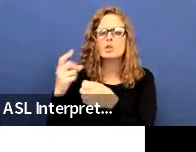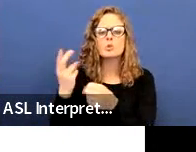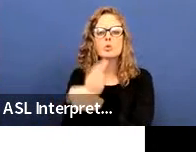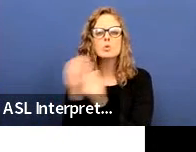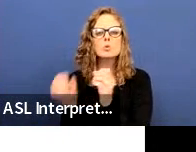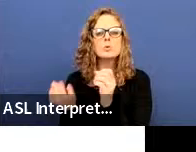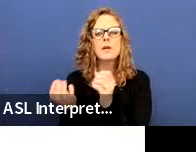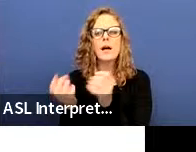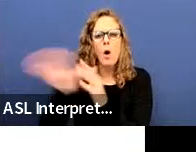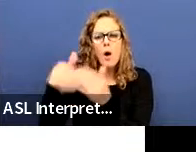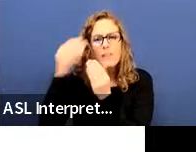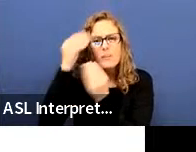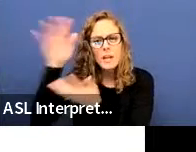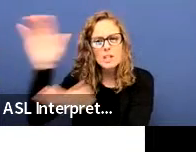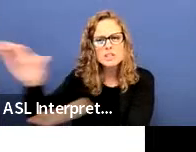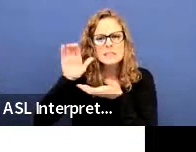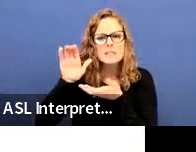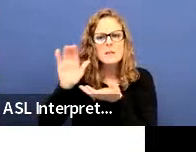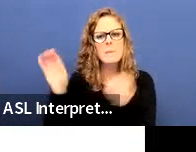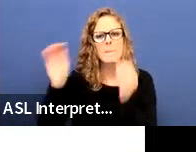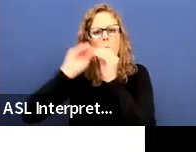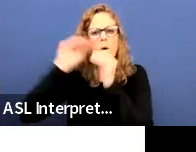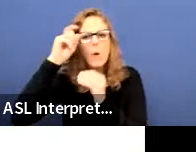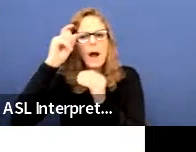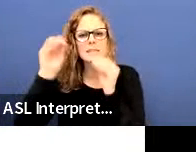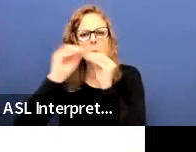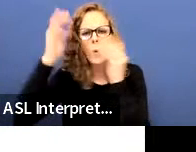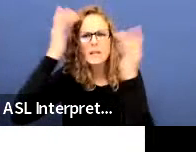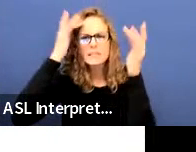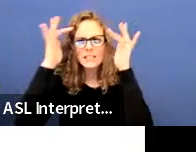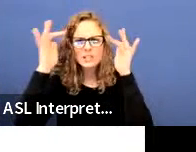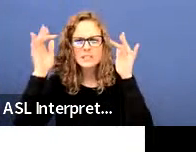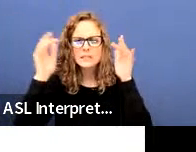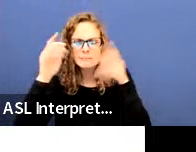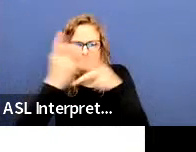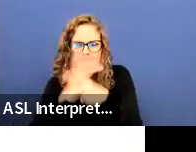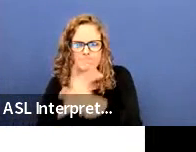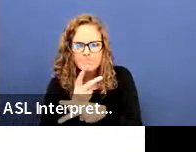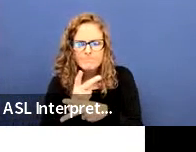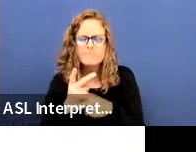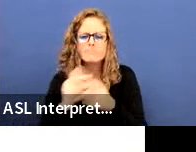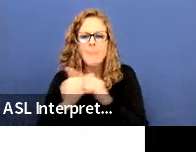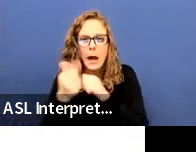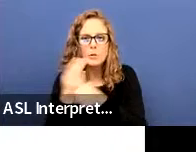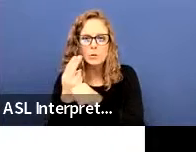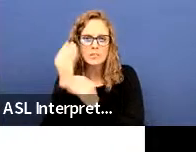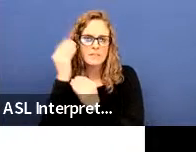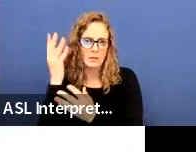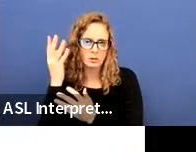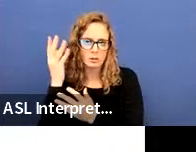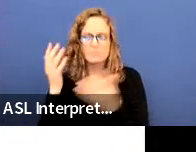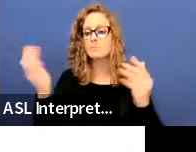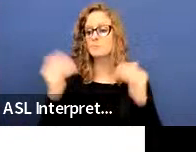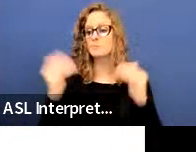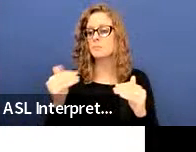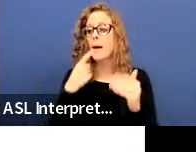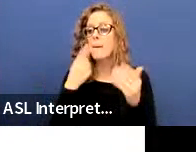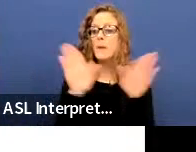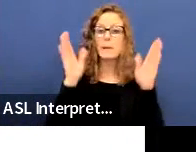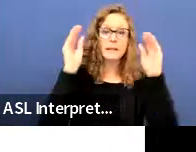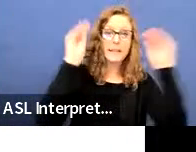and widely. And we use that for system evaluation as well. We do public information and education. In